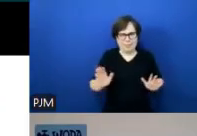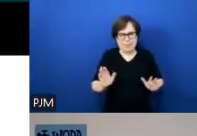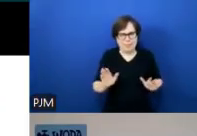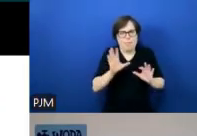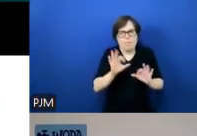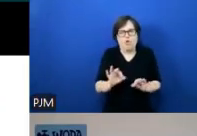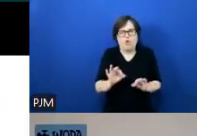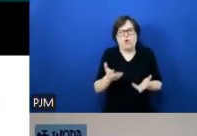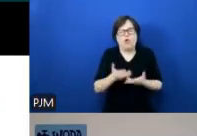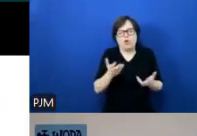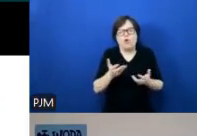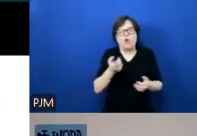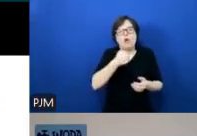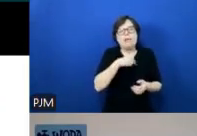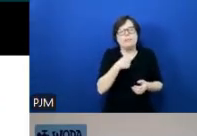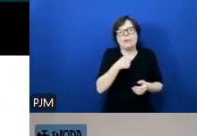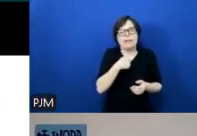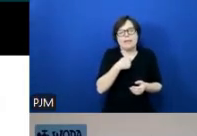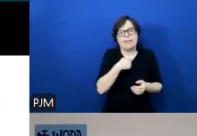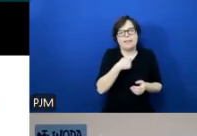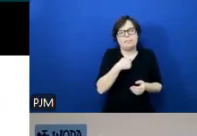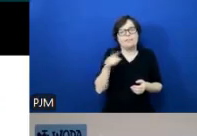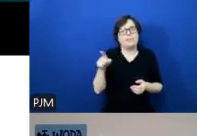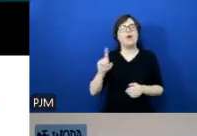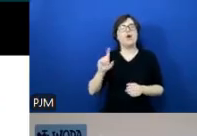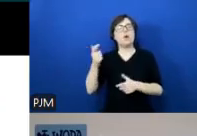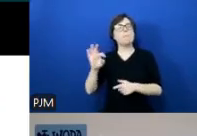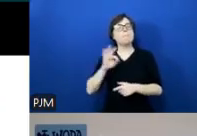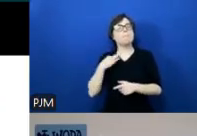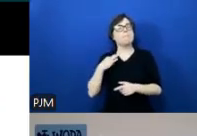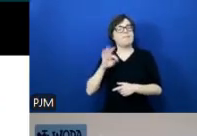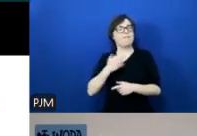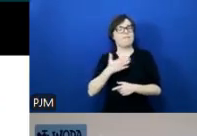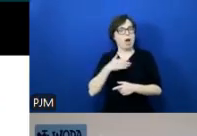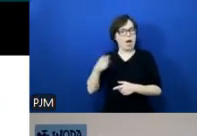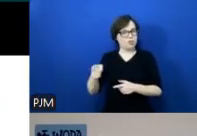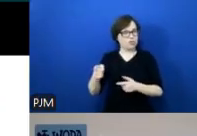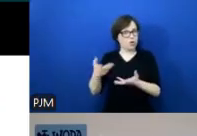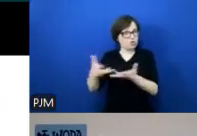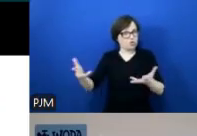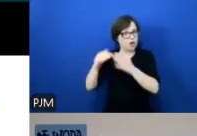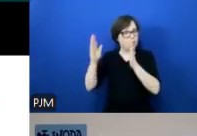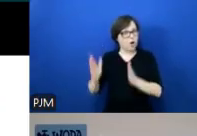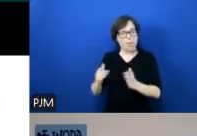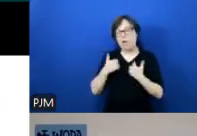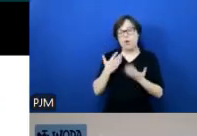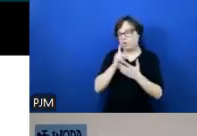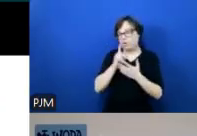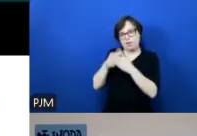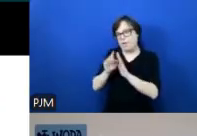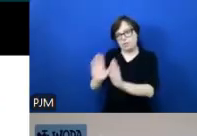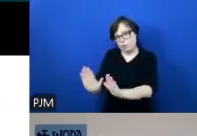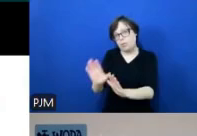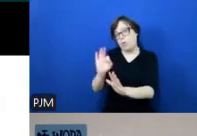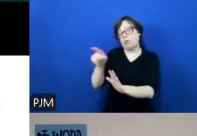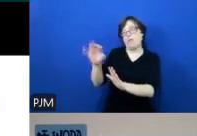all the problems, of course not, because we do not interfere with the private properties. This